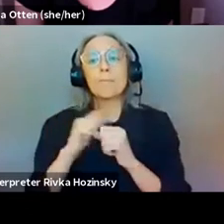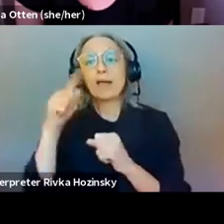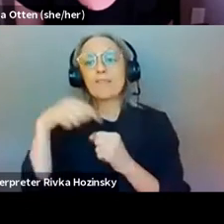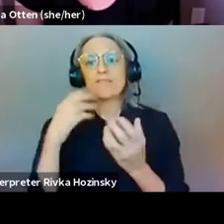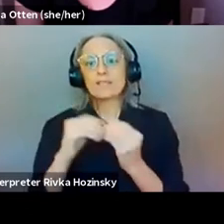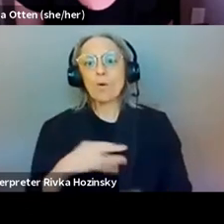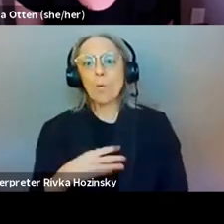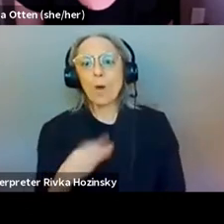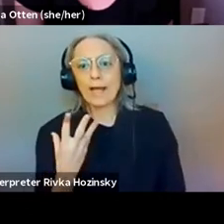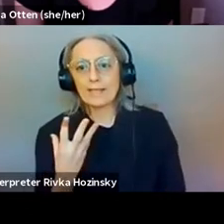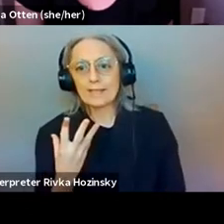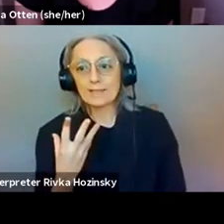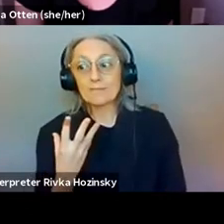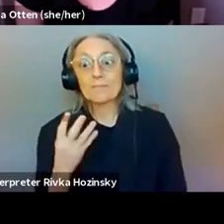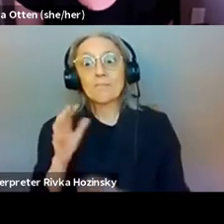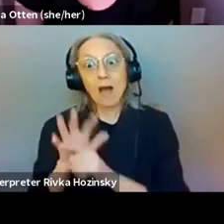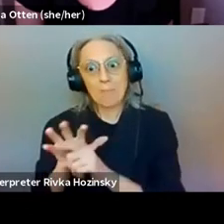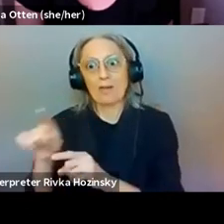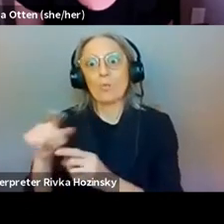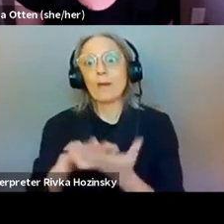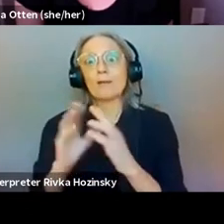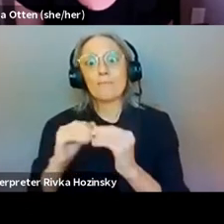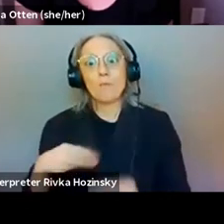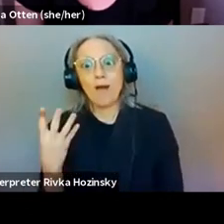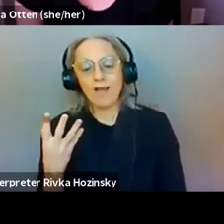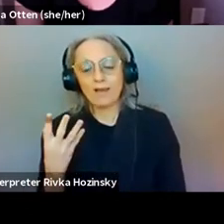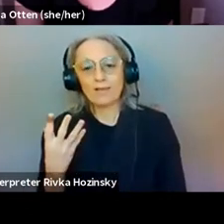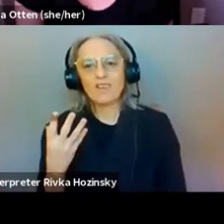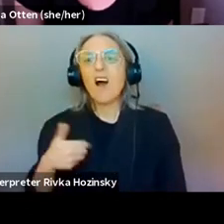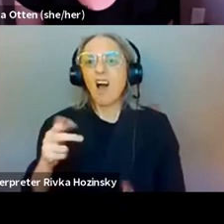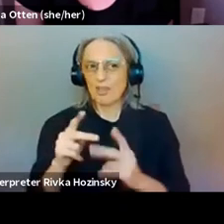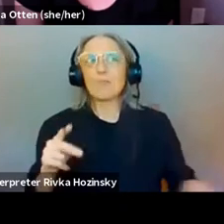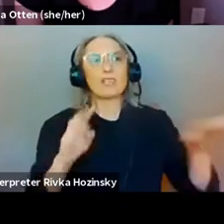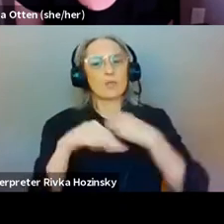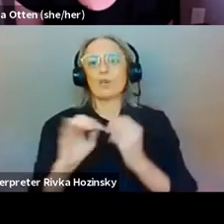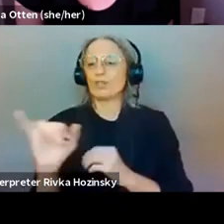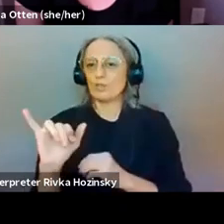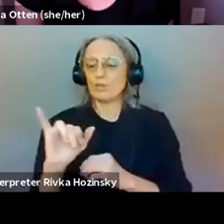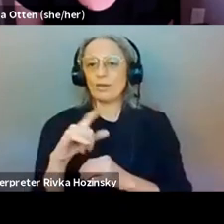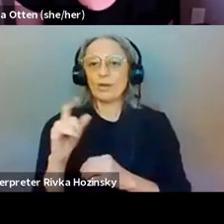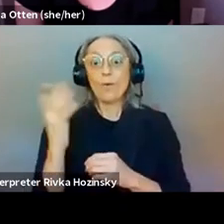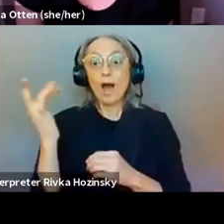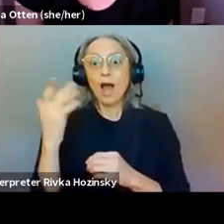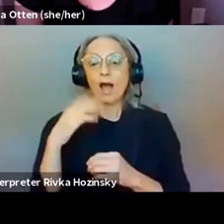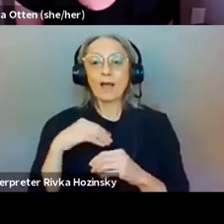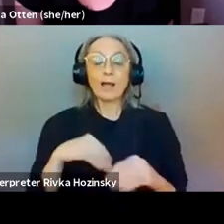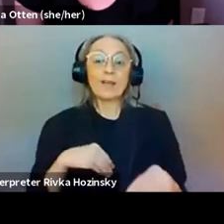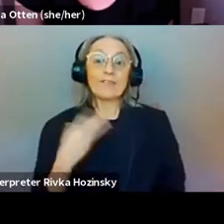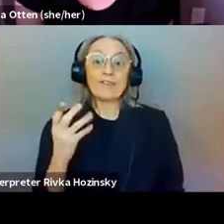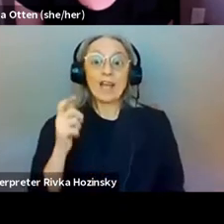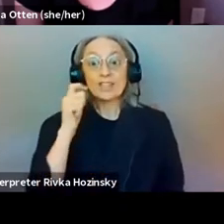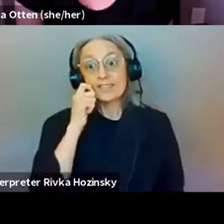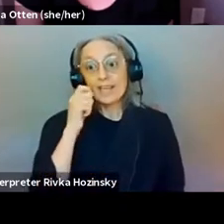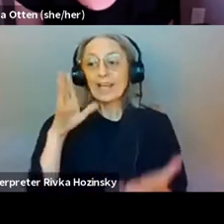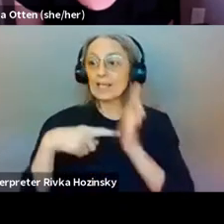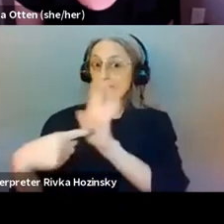also exists in other parts of the world, right, where because the standard of beauty is about a fair pale skin, which